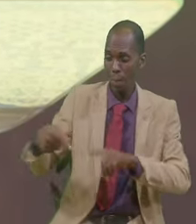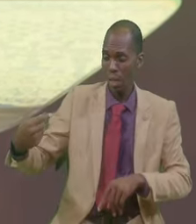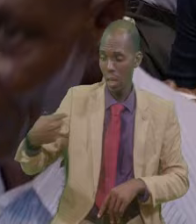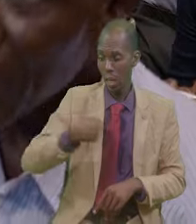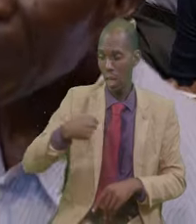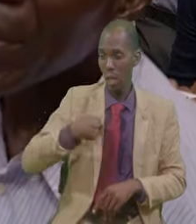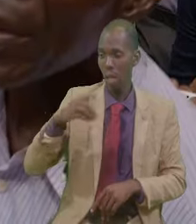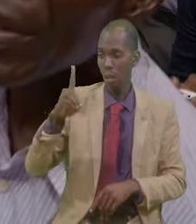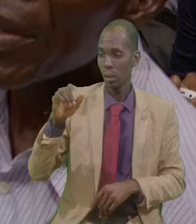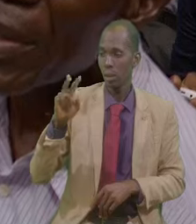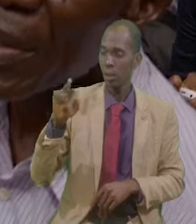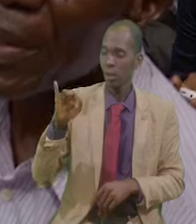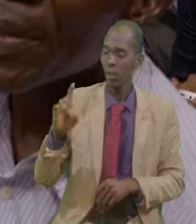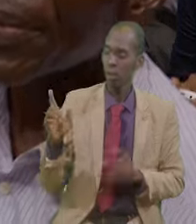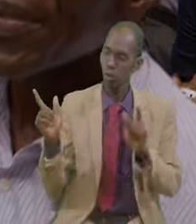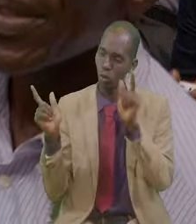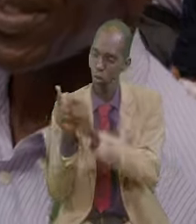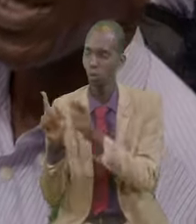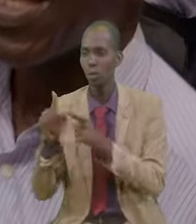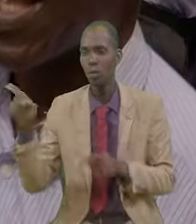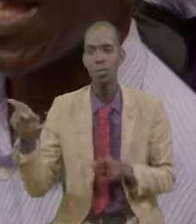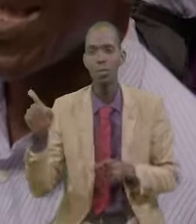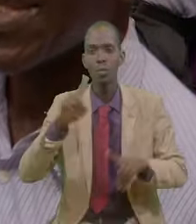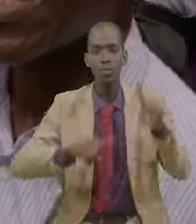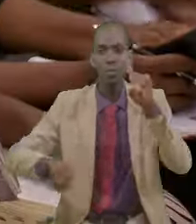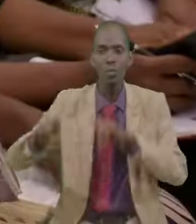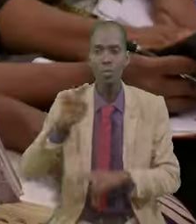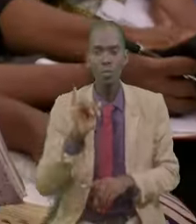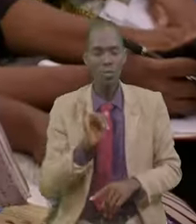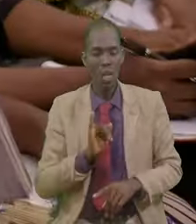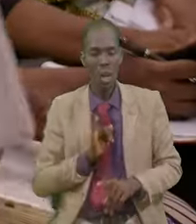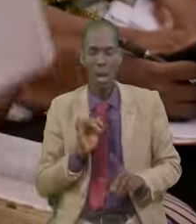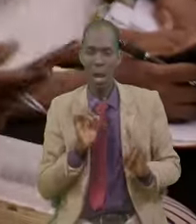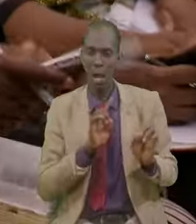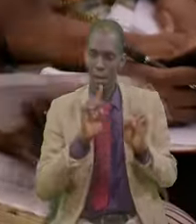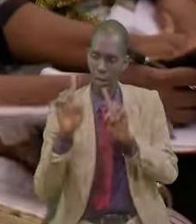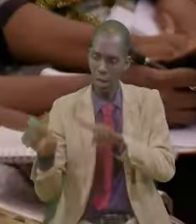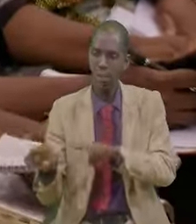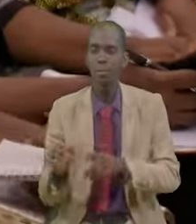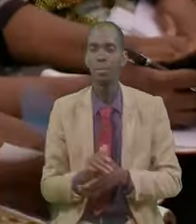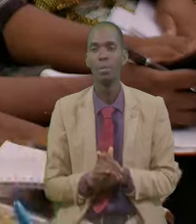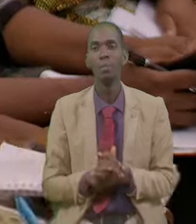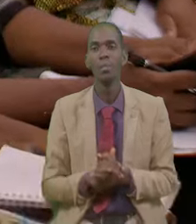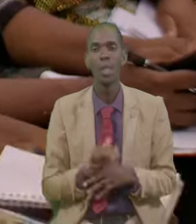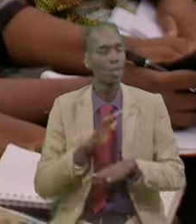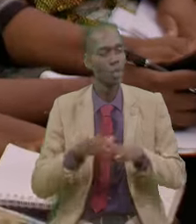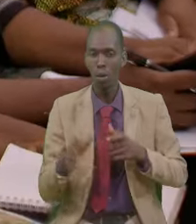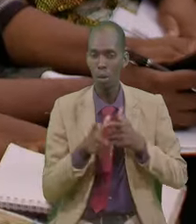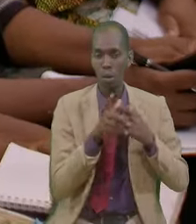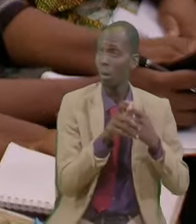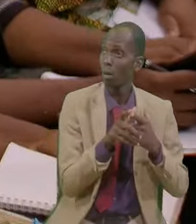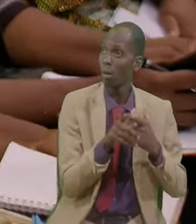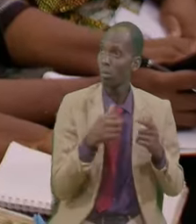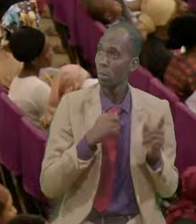I come. Somebody there, I come. Don't run, don't run, don't